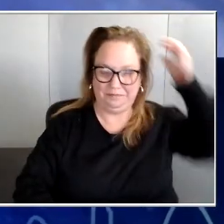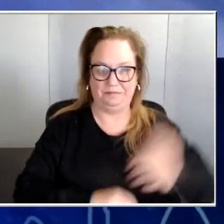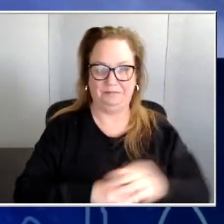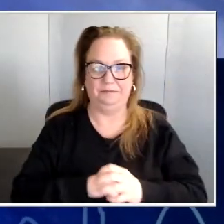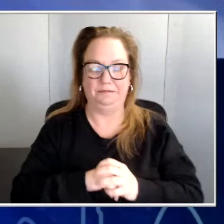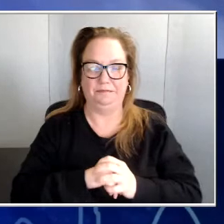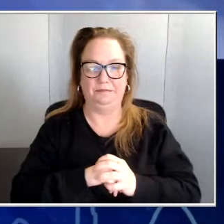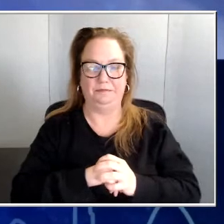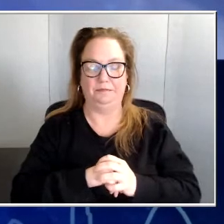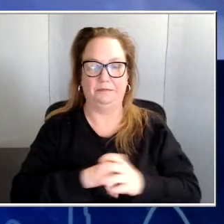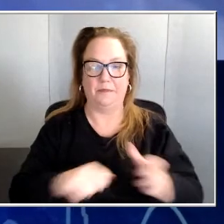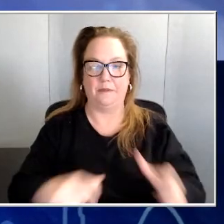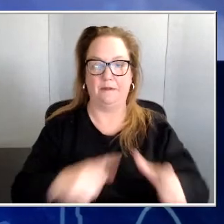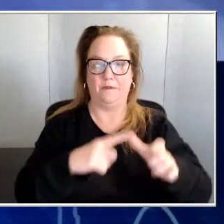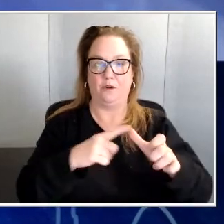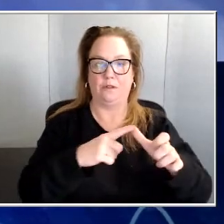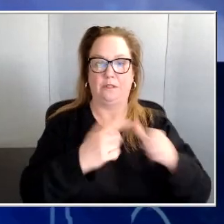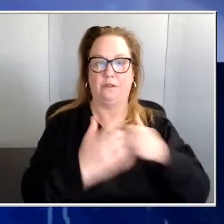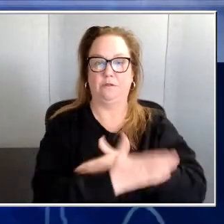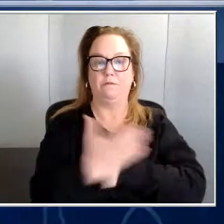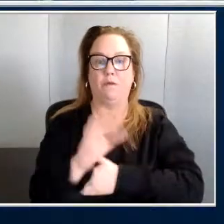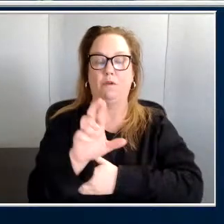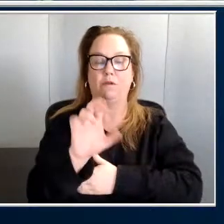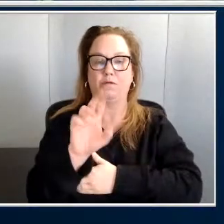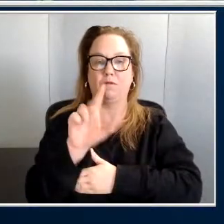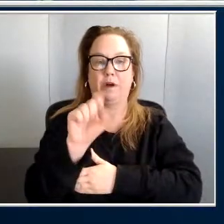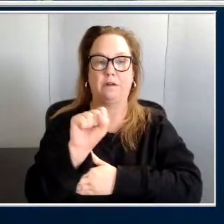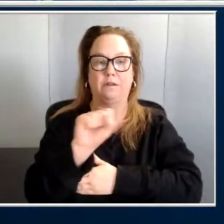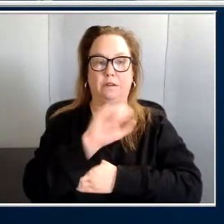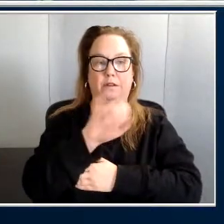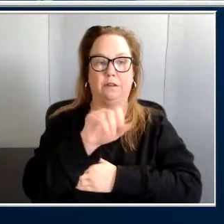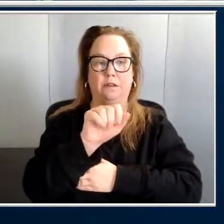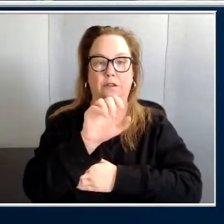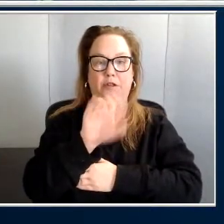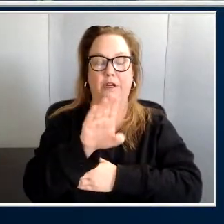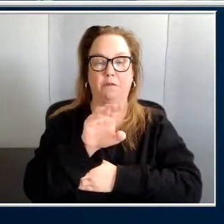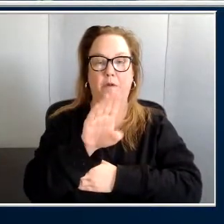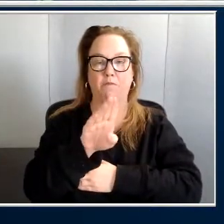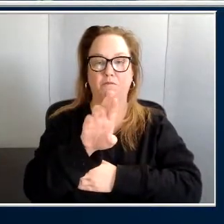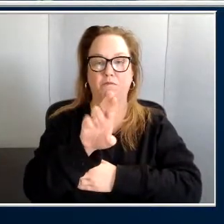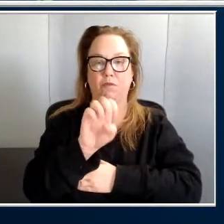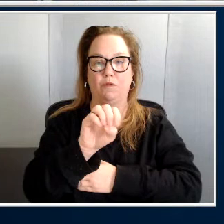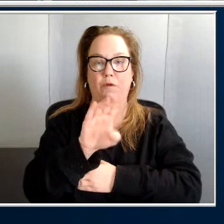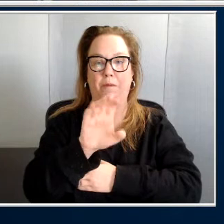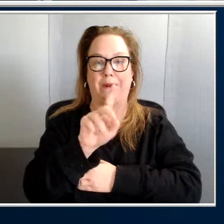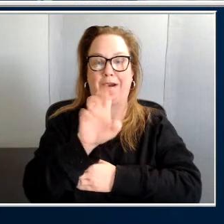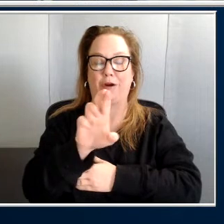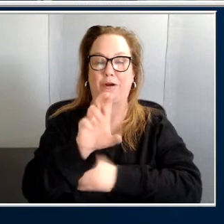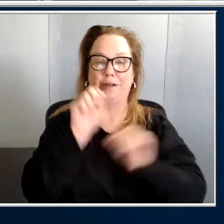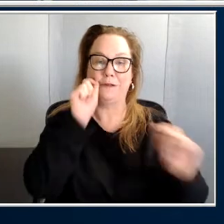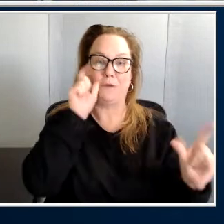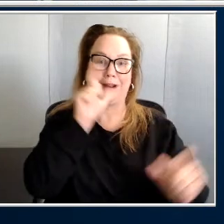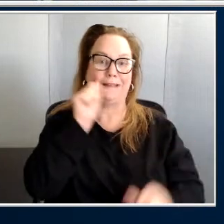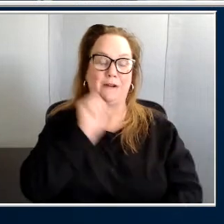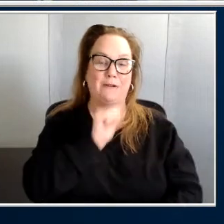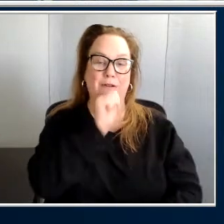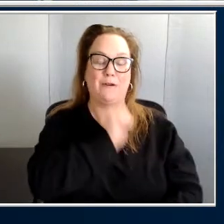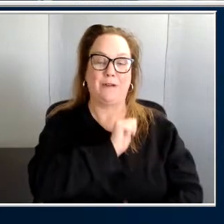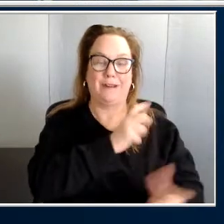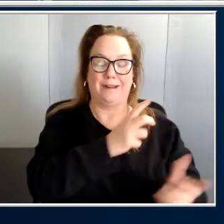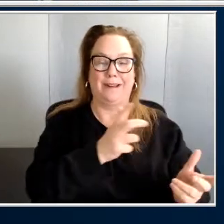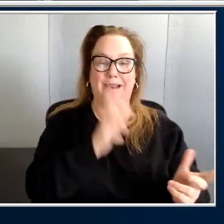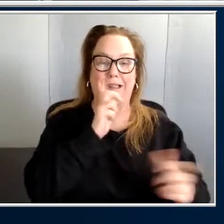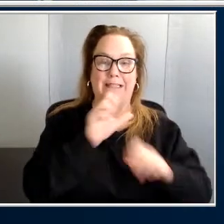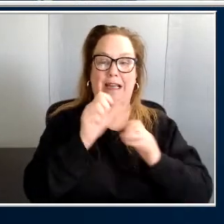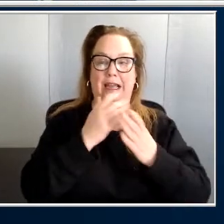But first, let's do morning rounds. Dr. Jacob Brubaker is live in Surprise, Arizona for Royal Spring Training. He is a hand surgeon here at the